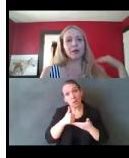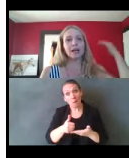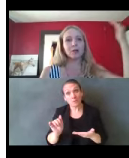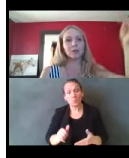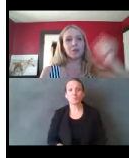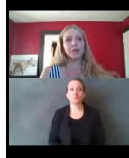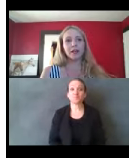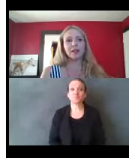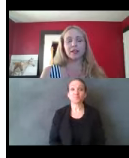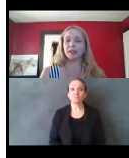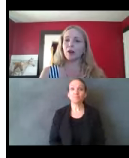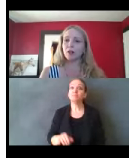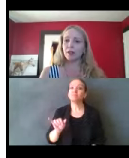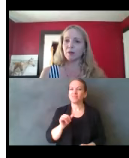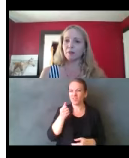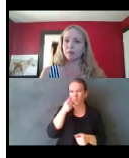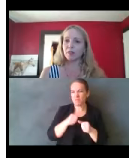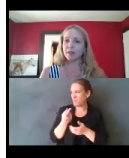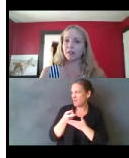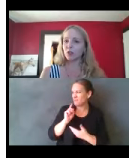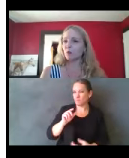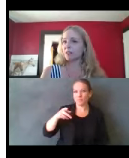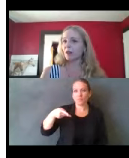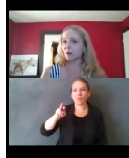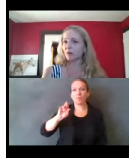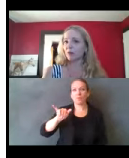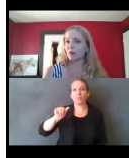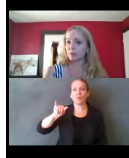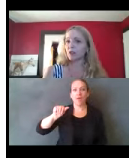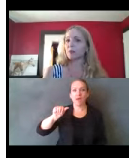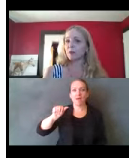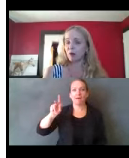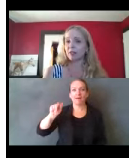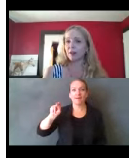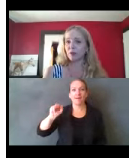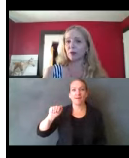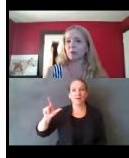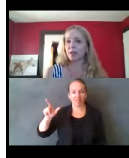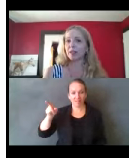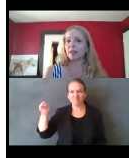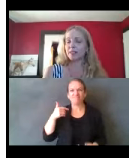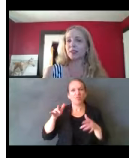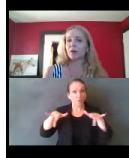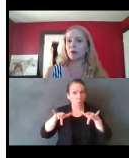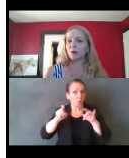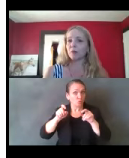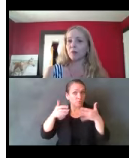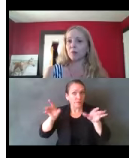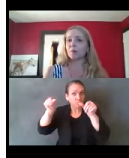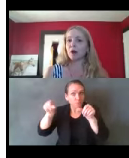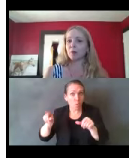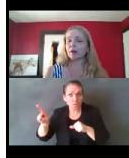going back, Priya Kanal, I think 2 weeks ago, which should be recorded and on the website, did a